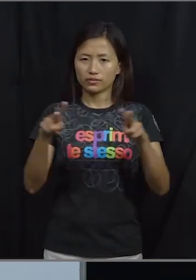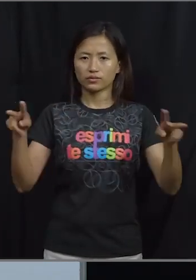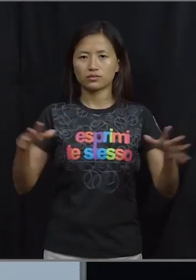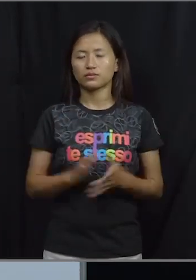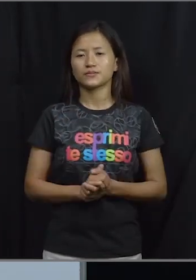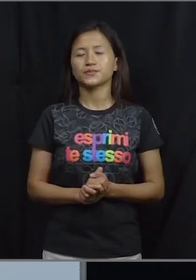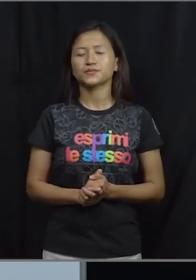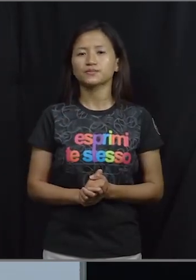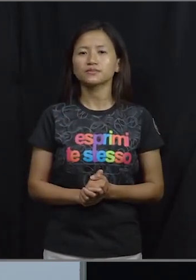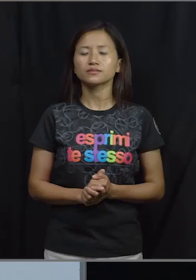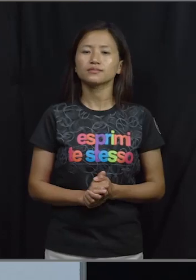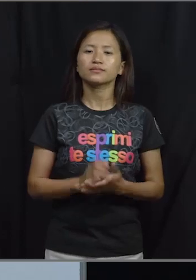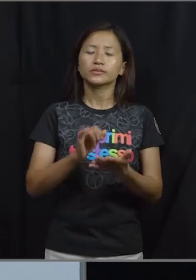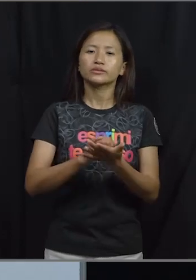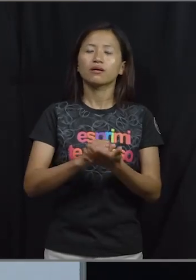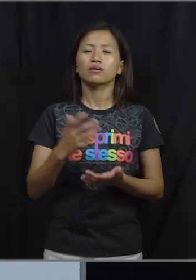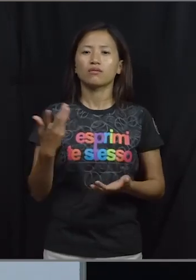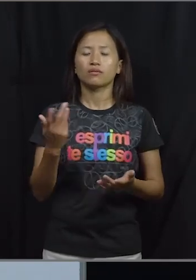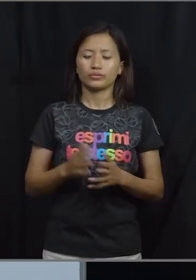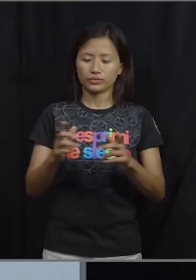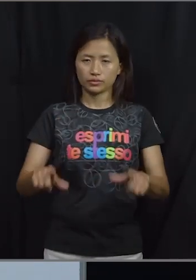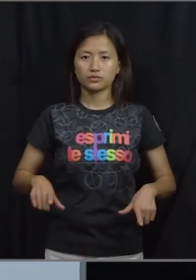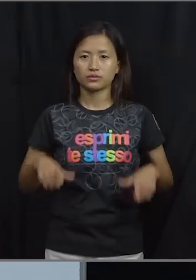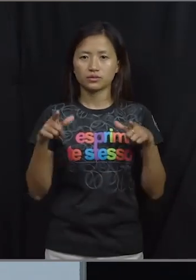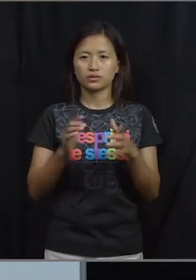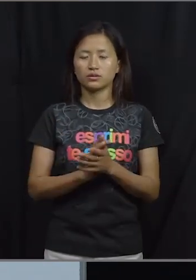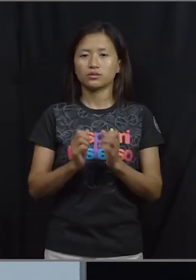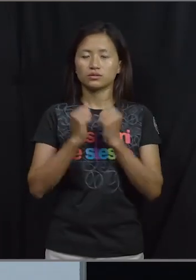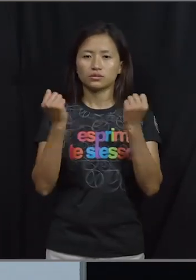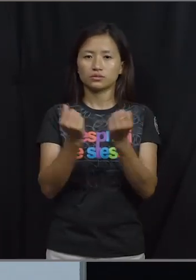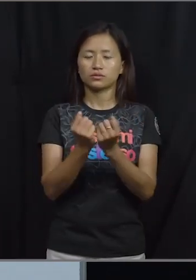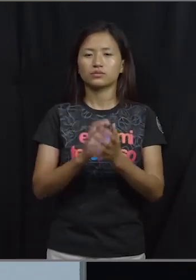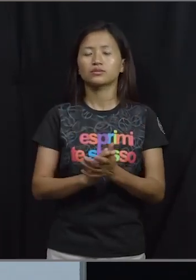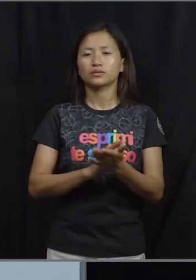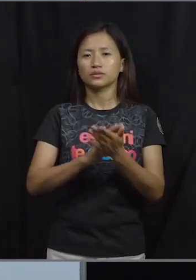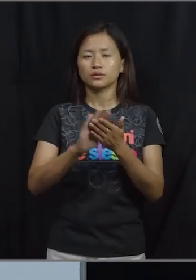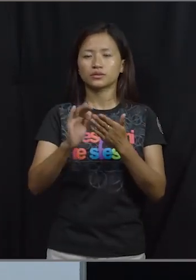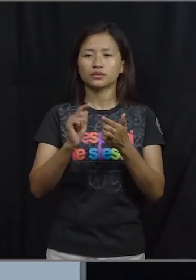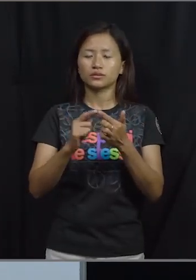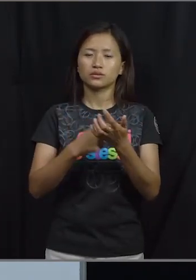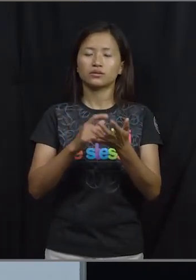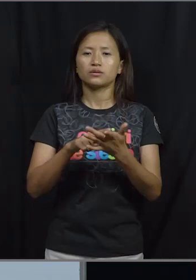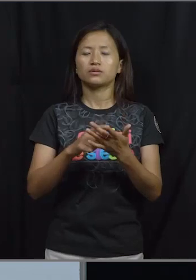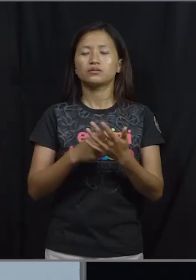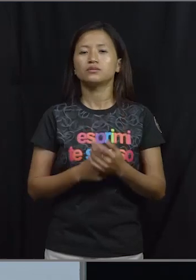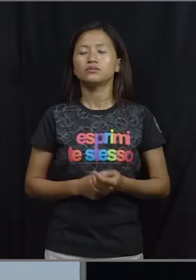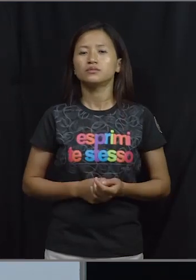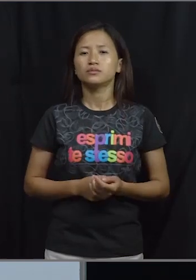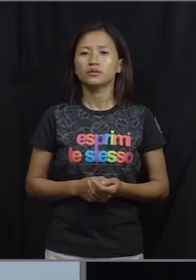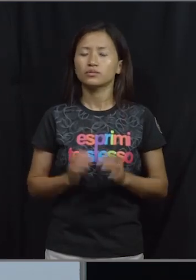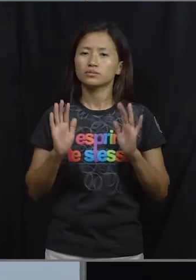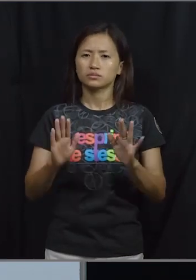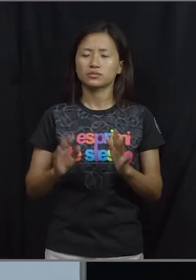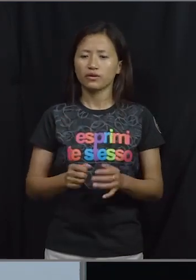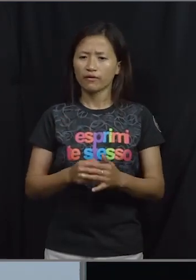isn't it? So that is how we live, the social hereditary. And as the child is born into this world, we don't